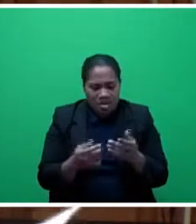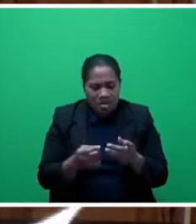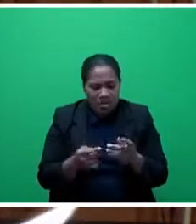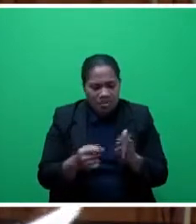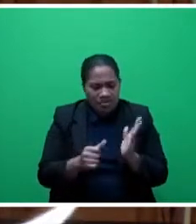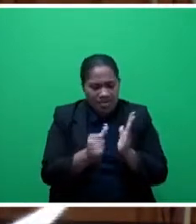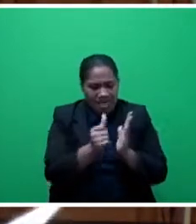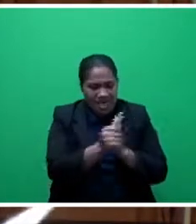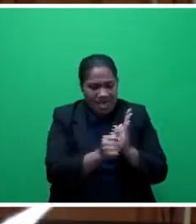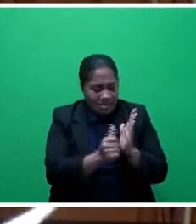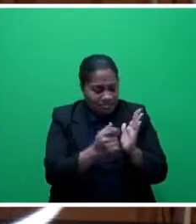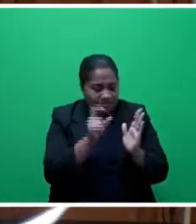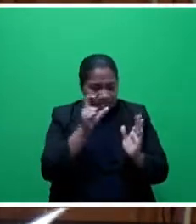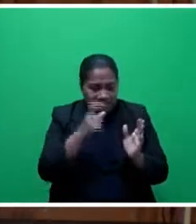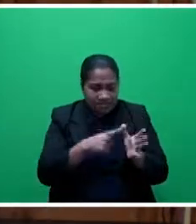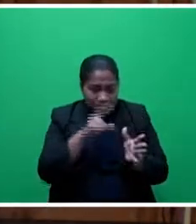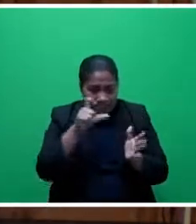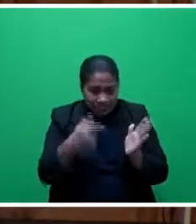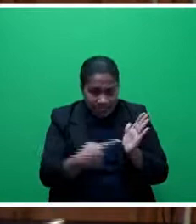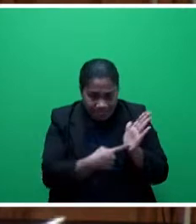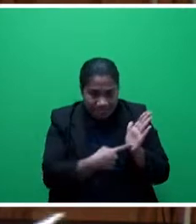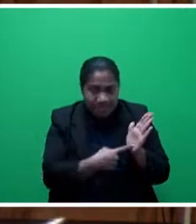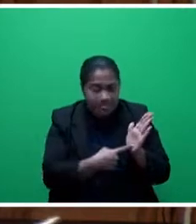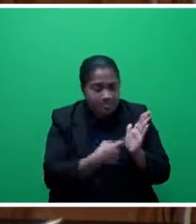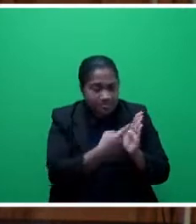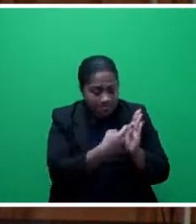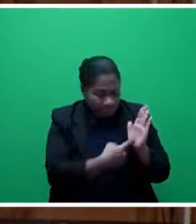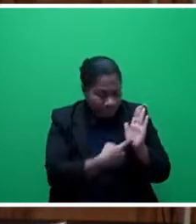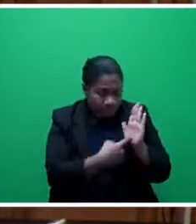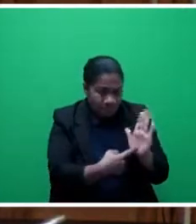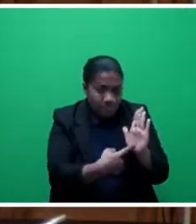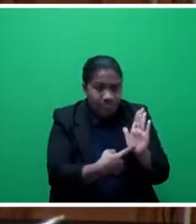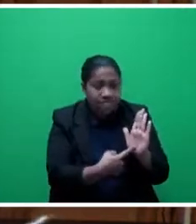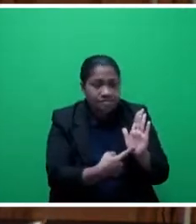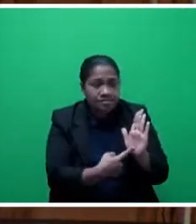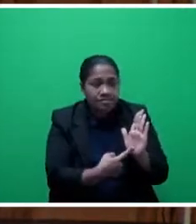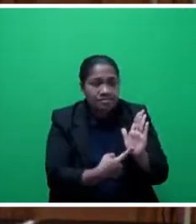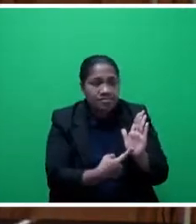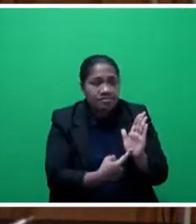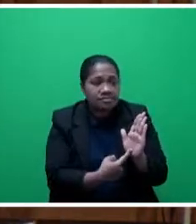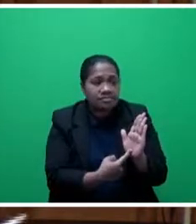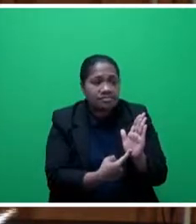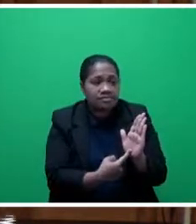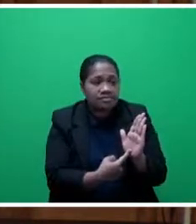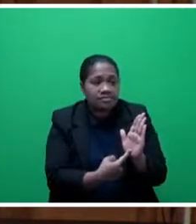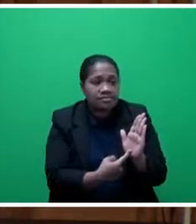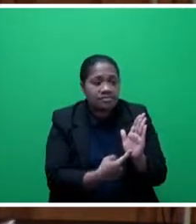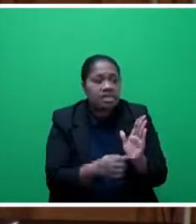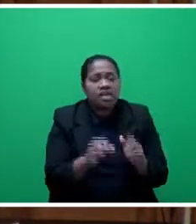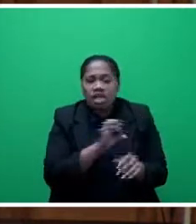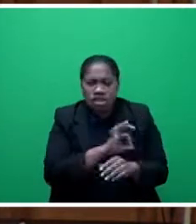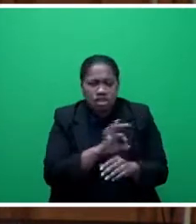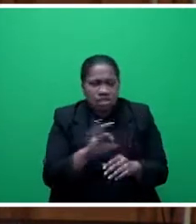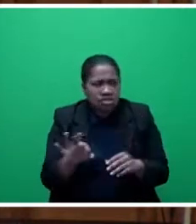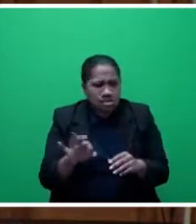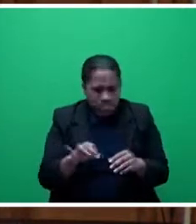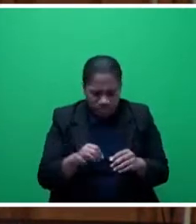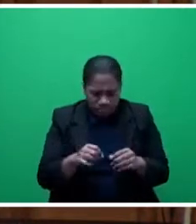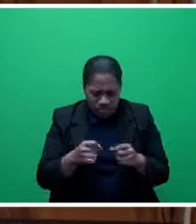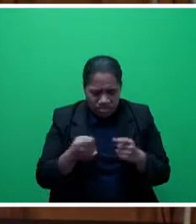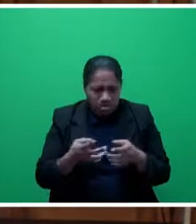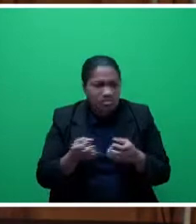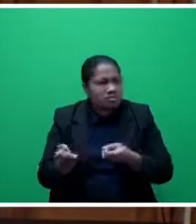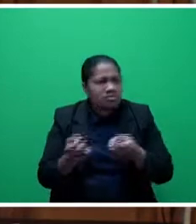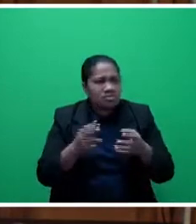to establish an offence for businesses to not reflect duty and tax reduction in the goods and services, and to empower the FCCC